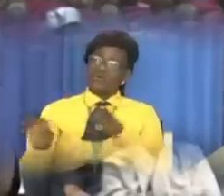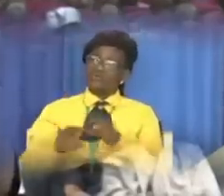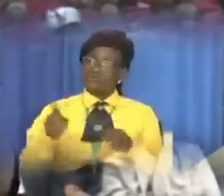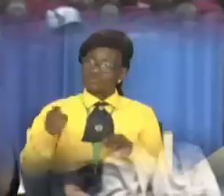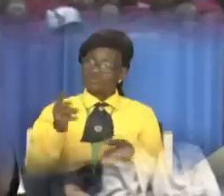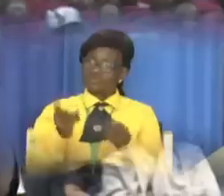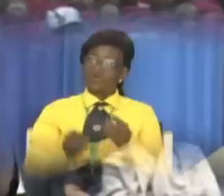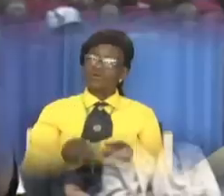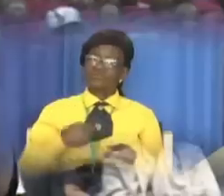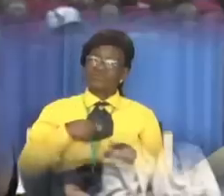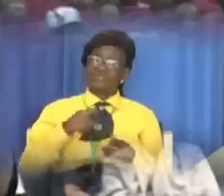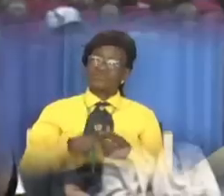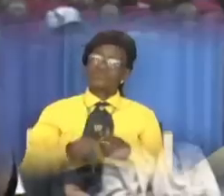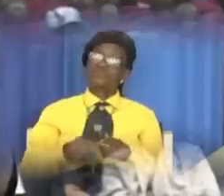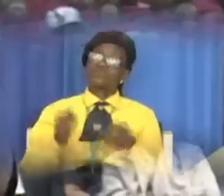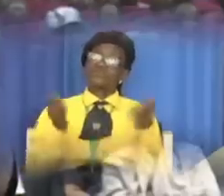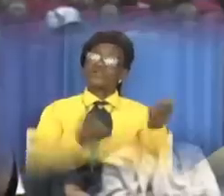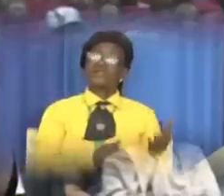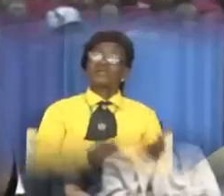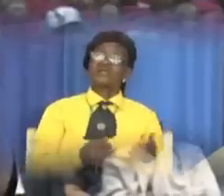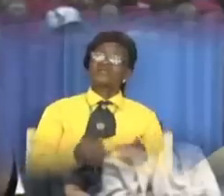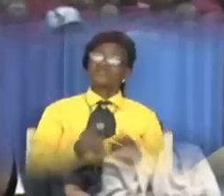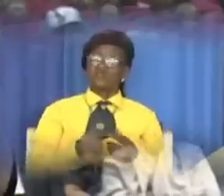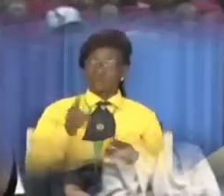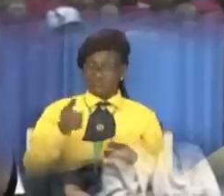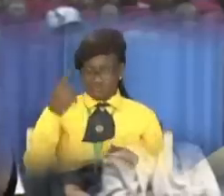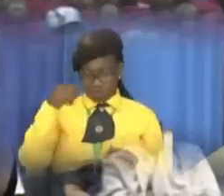choice. A pair of shoes,